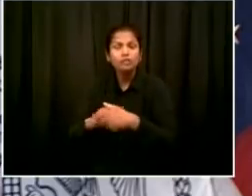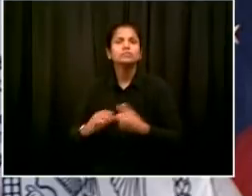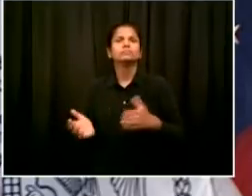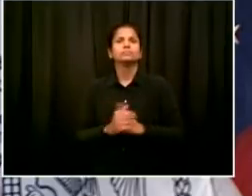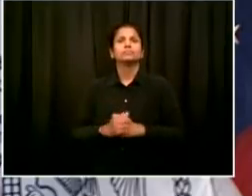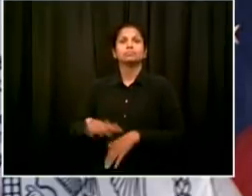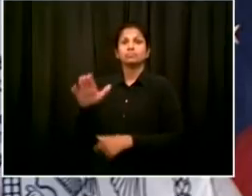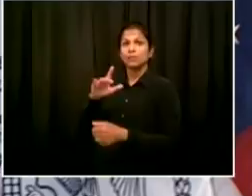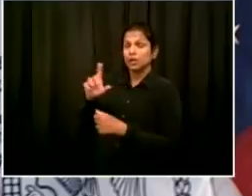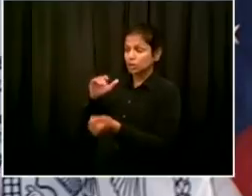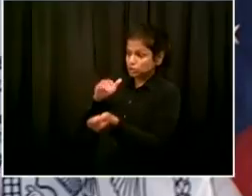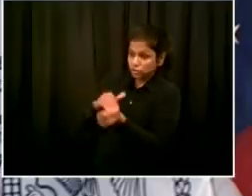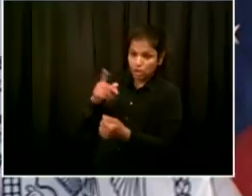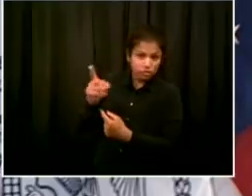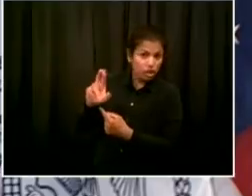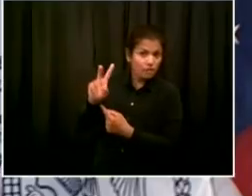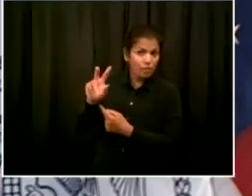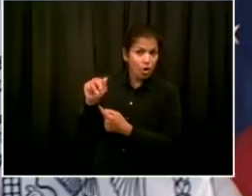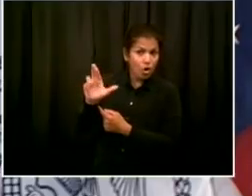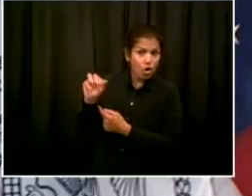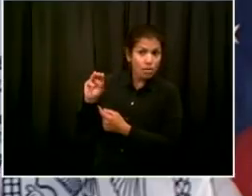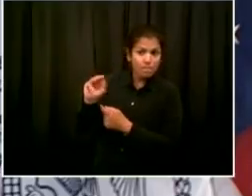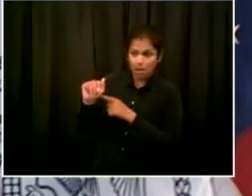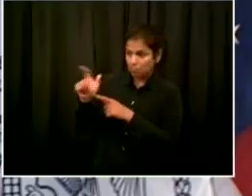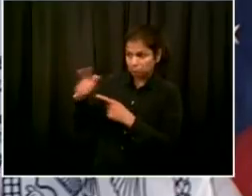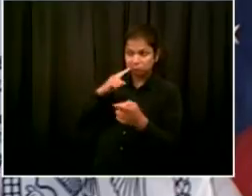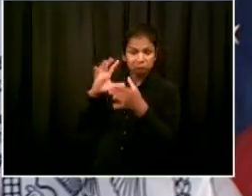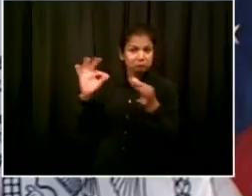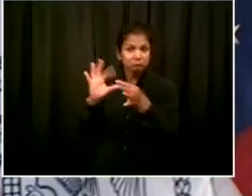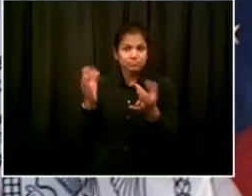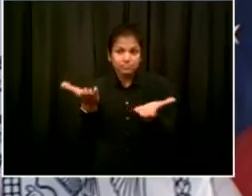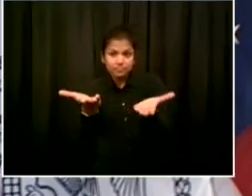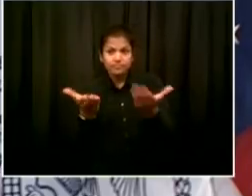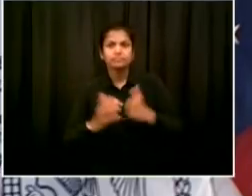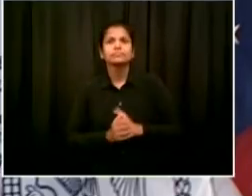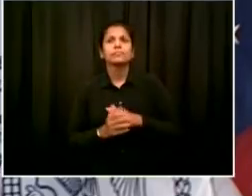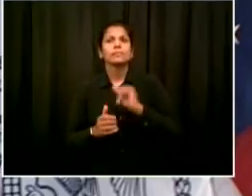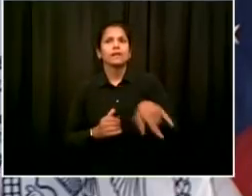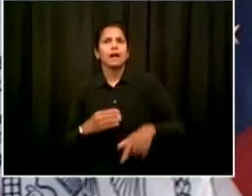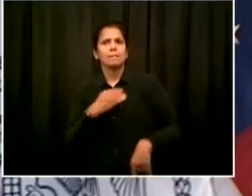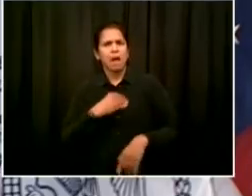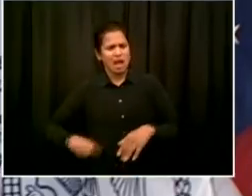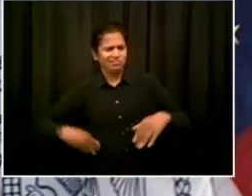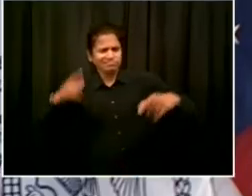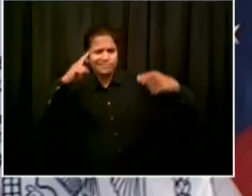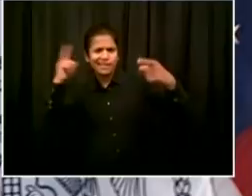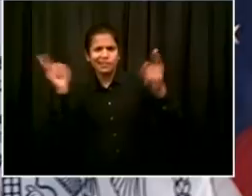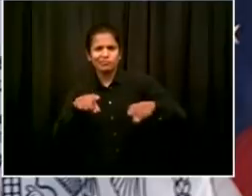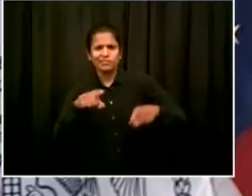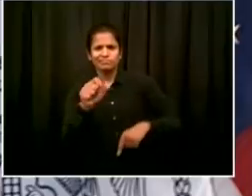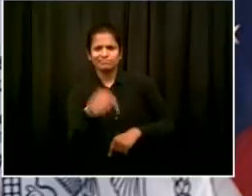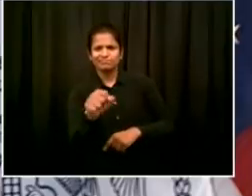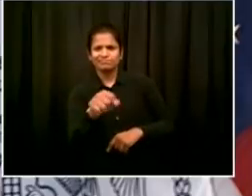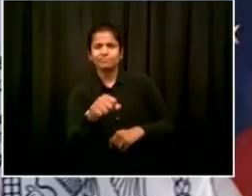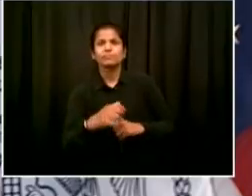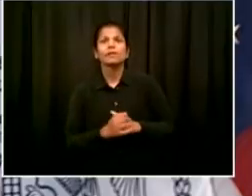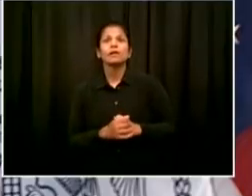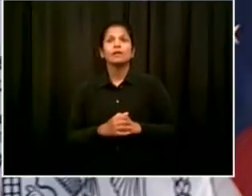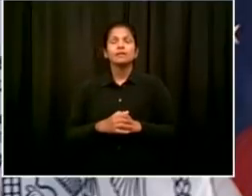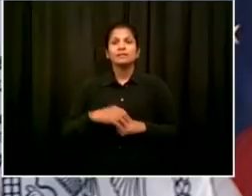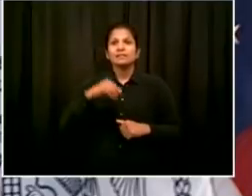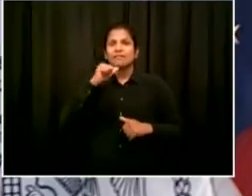Yeah, I think that, Mr. Mayor, I think you covered all of the important points here. We haven't seen any specific activities traced